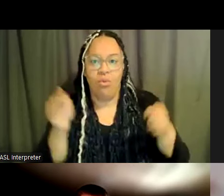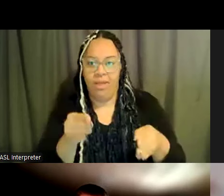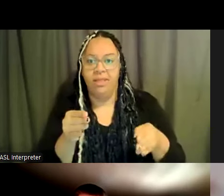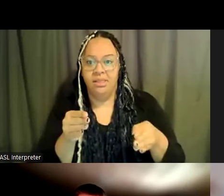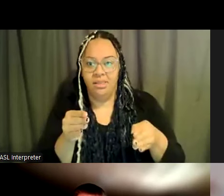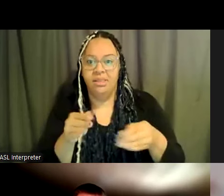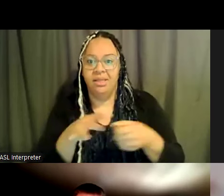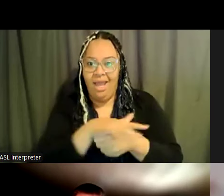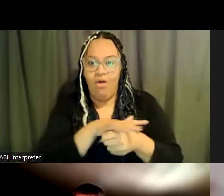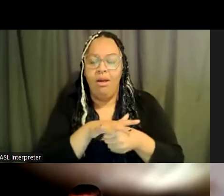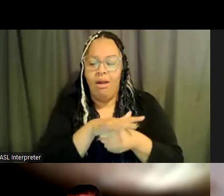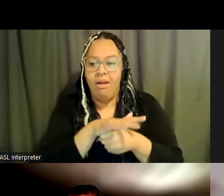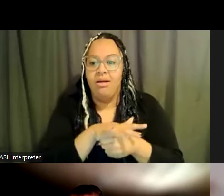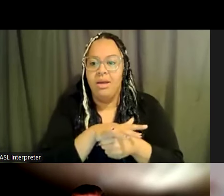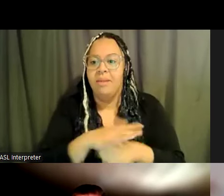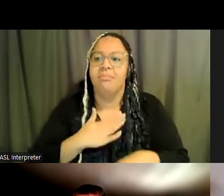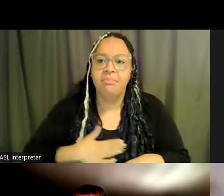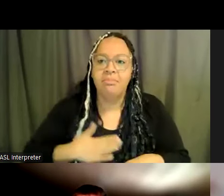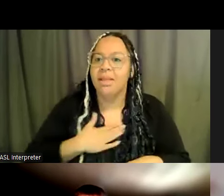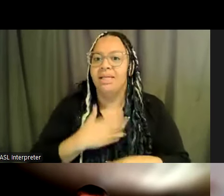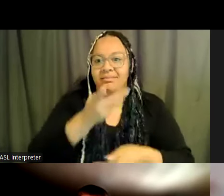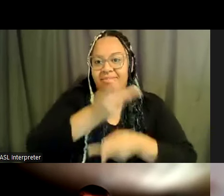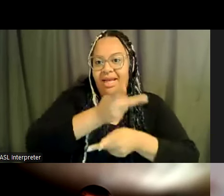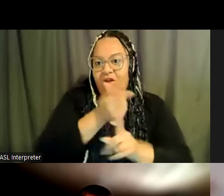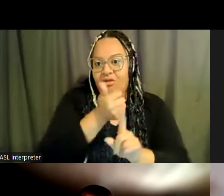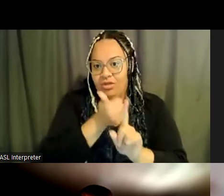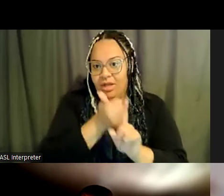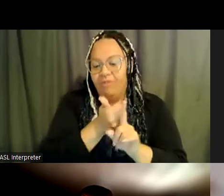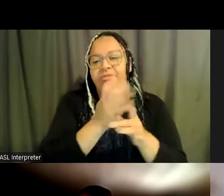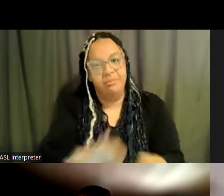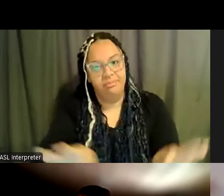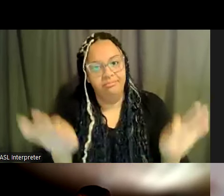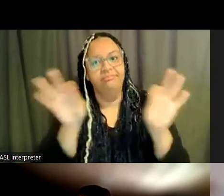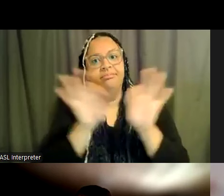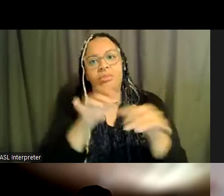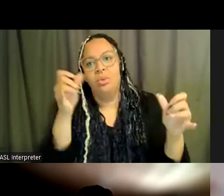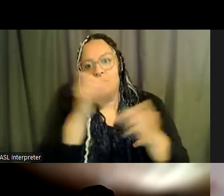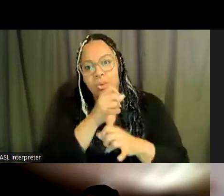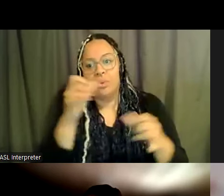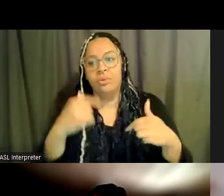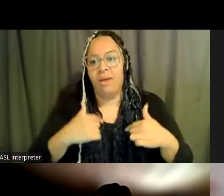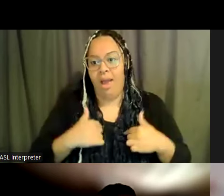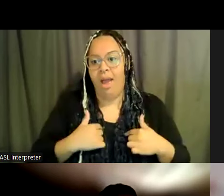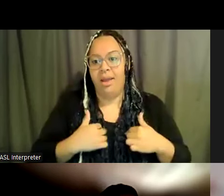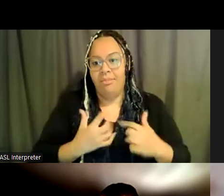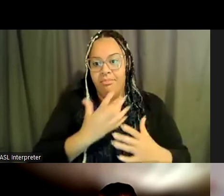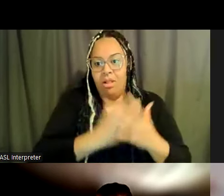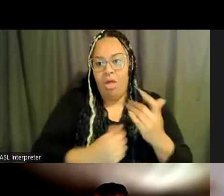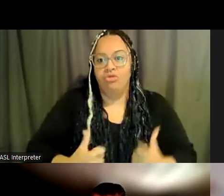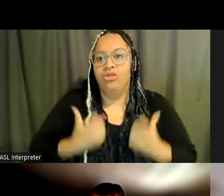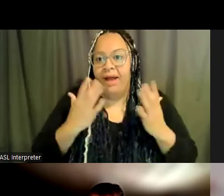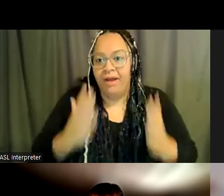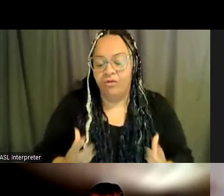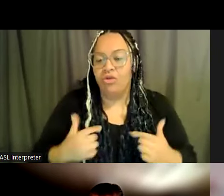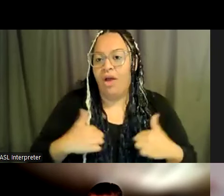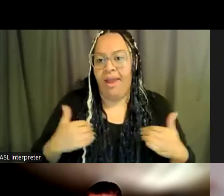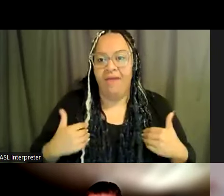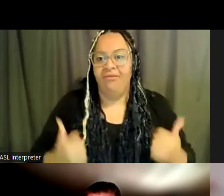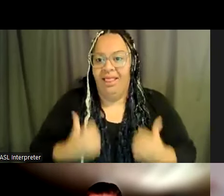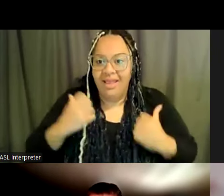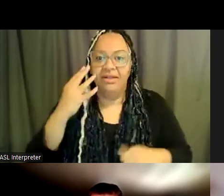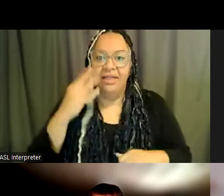an area of it. Just please take care of yourself. I'm a loss survivor. I've had lived experience as well around this topic,